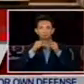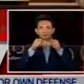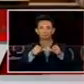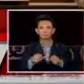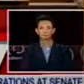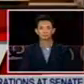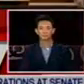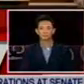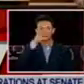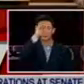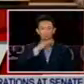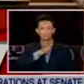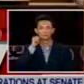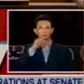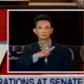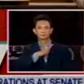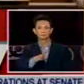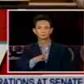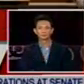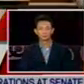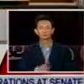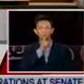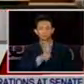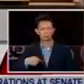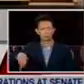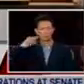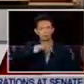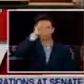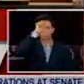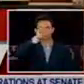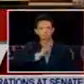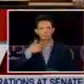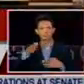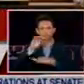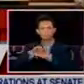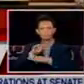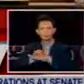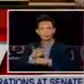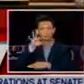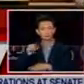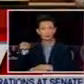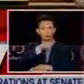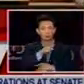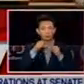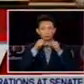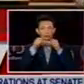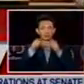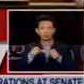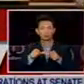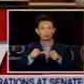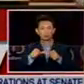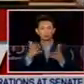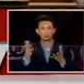resumed. Ladies and gentlemen who have been patient, I warn you, if you are going to continue to